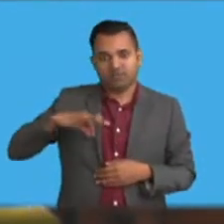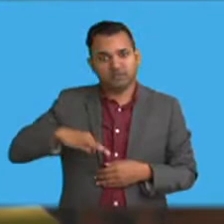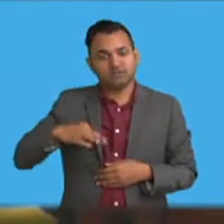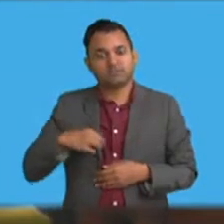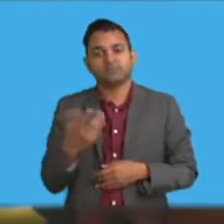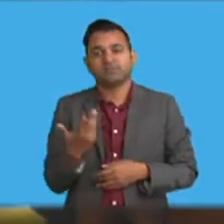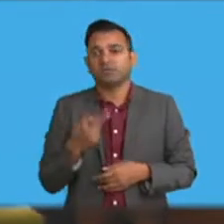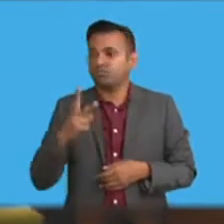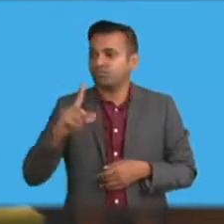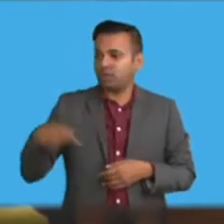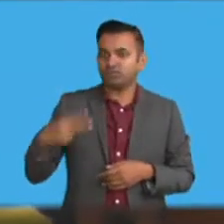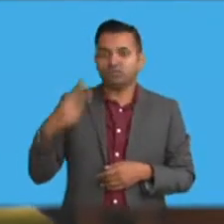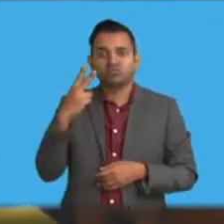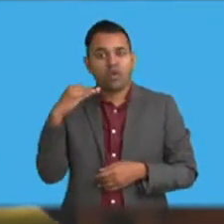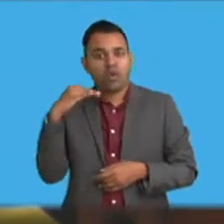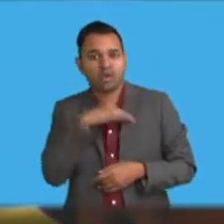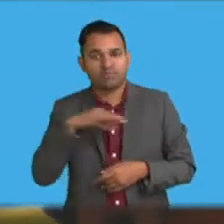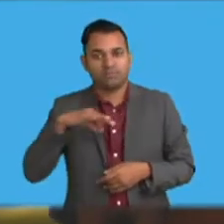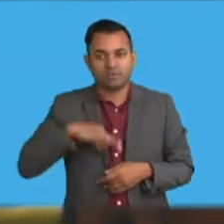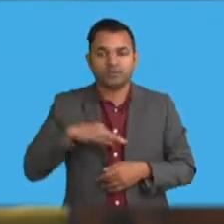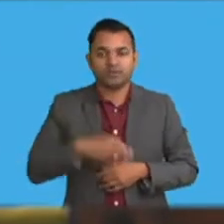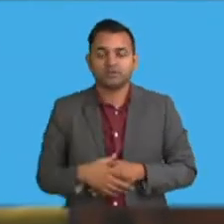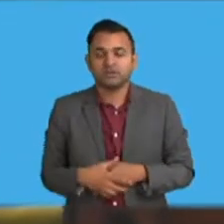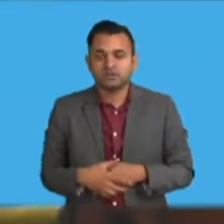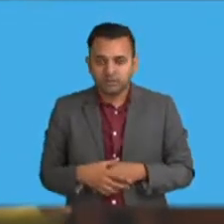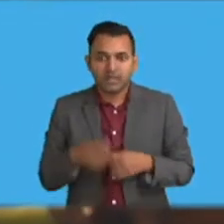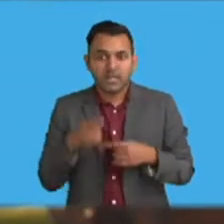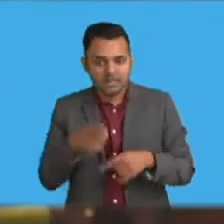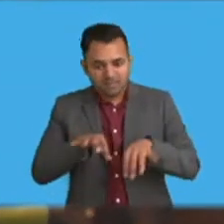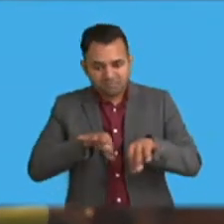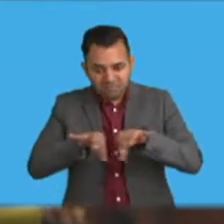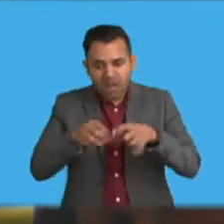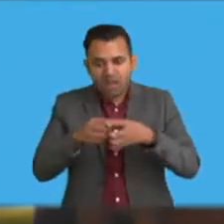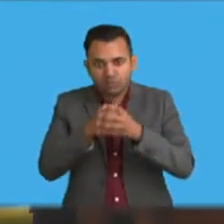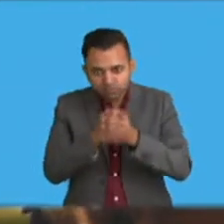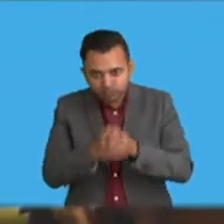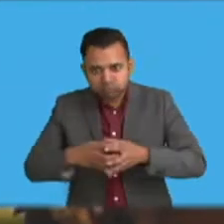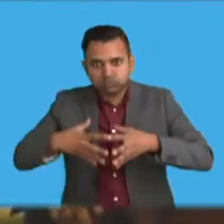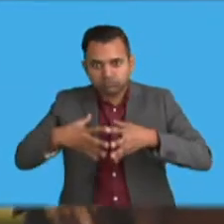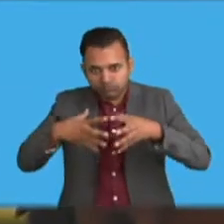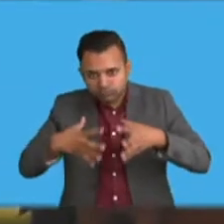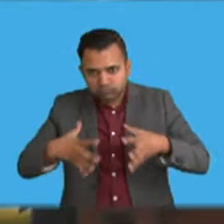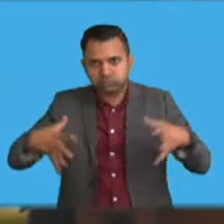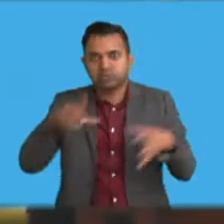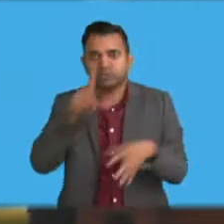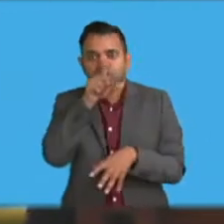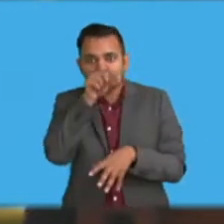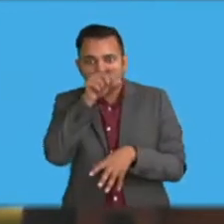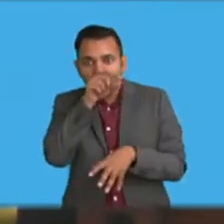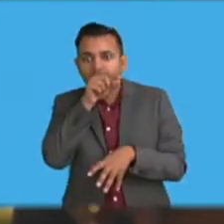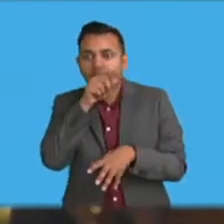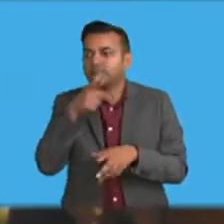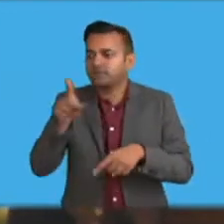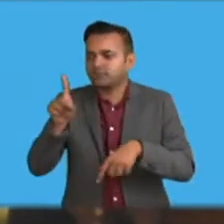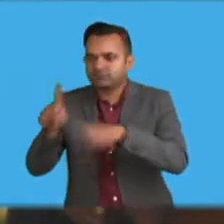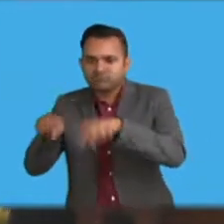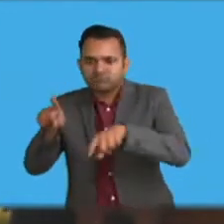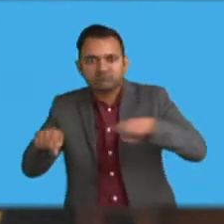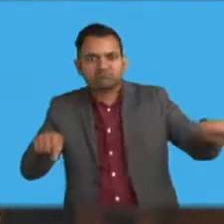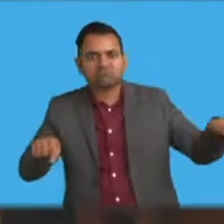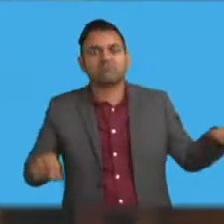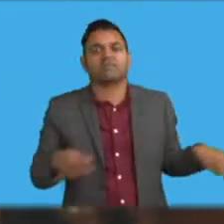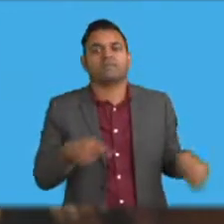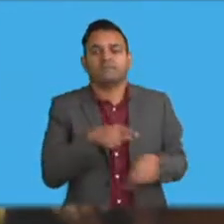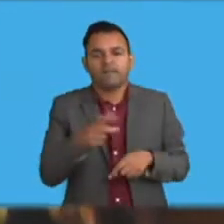Madam Speaker, Mr. Naivalurua plans to expand his poultry business and to diversify into other kinds of farming, Madam Speaker.